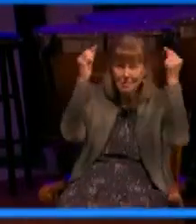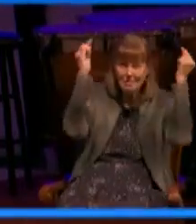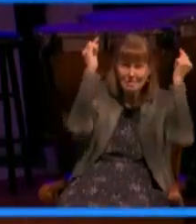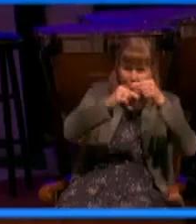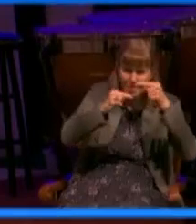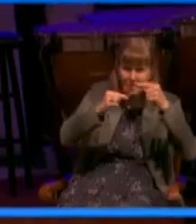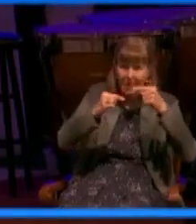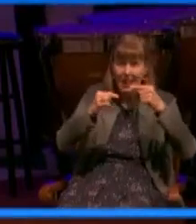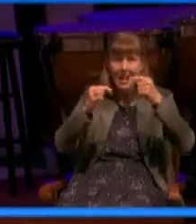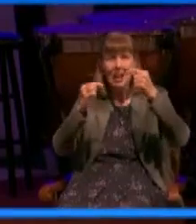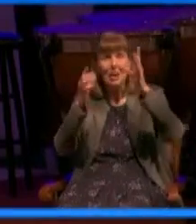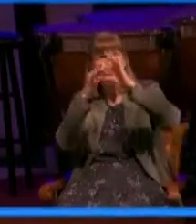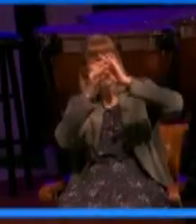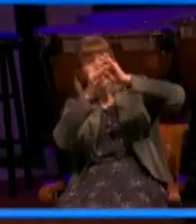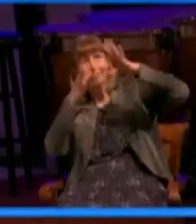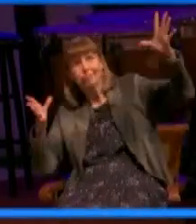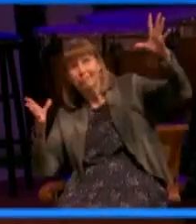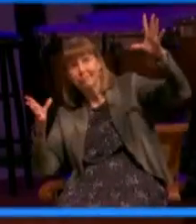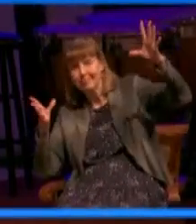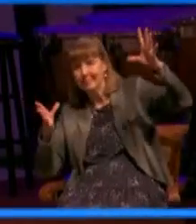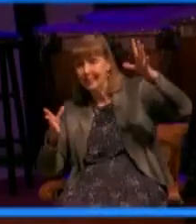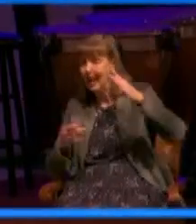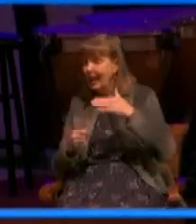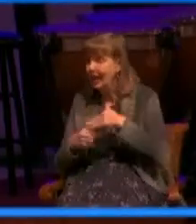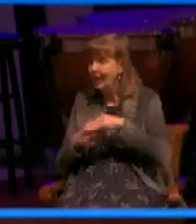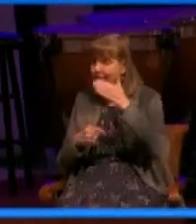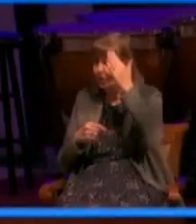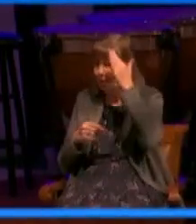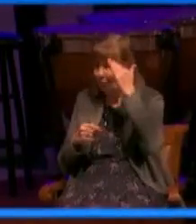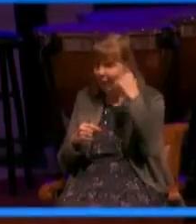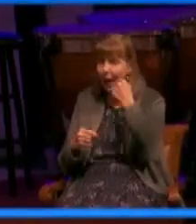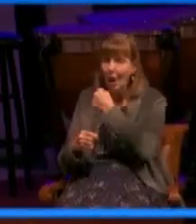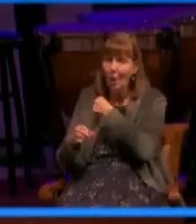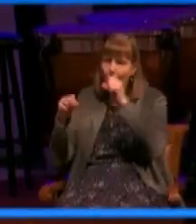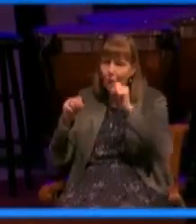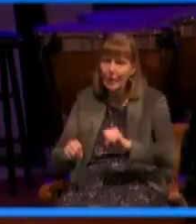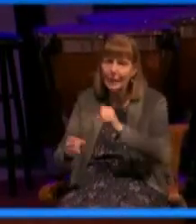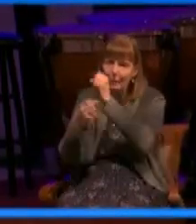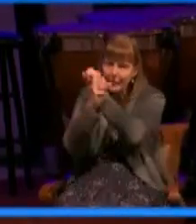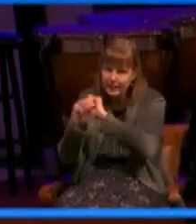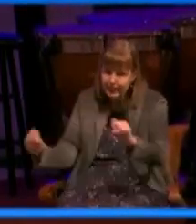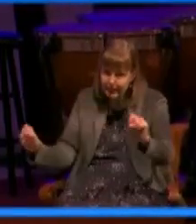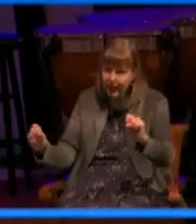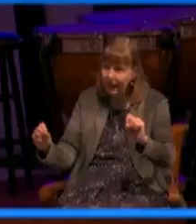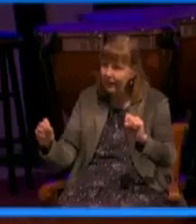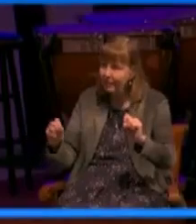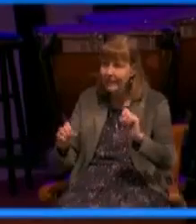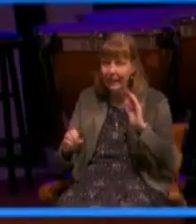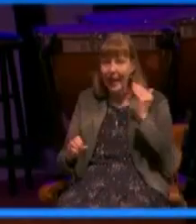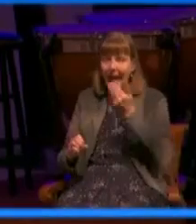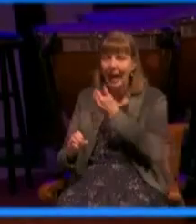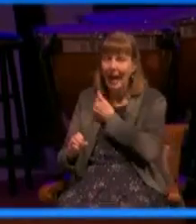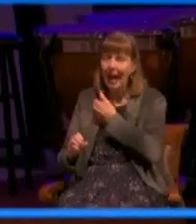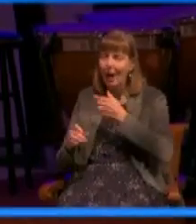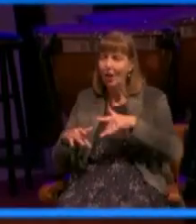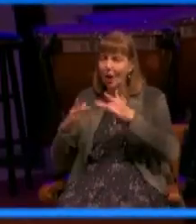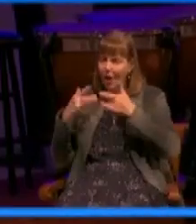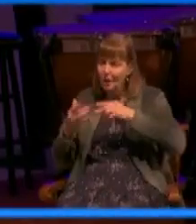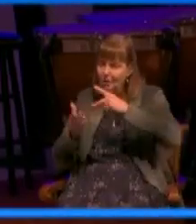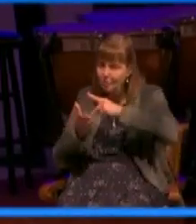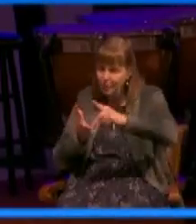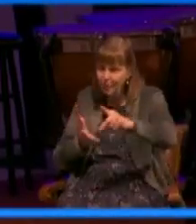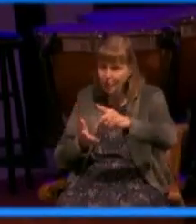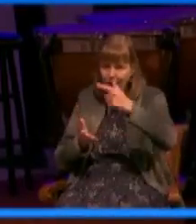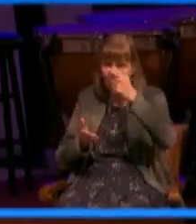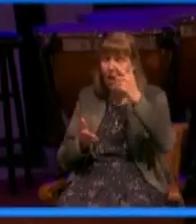we might be rescued. Our hearts now are made pure because of Christ. Christ did this for us. Christ rescued